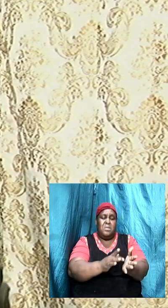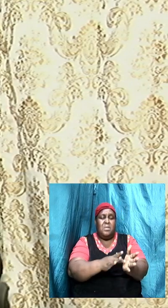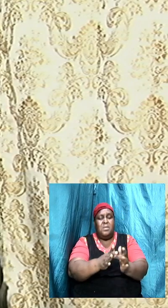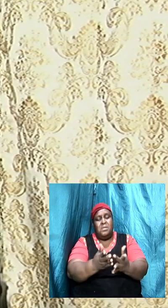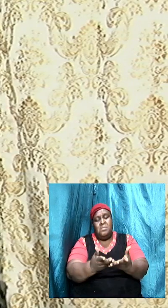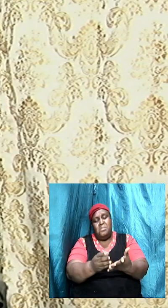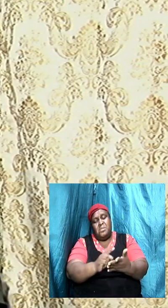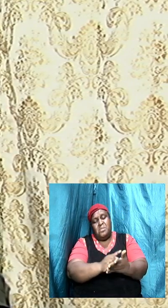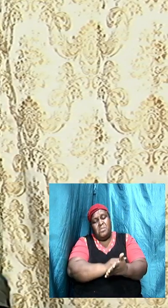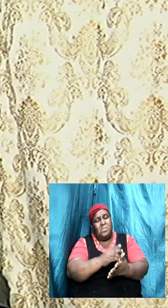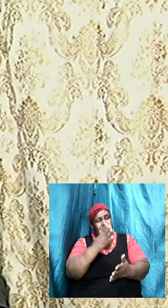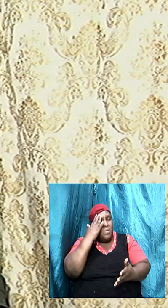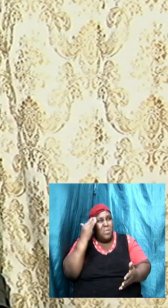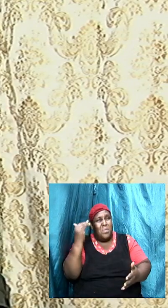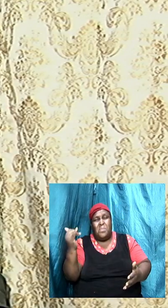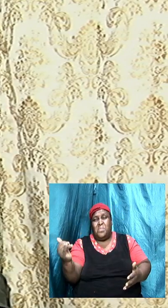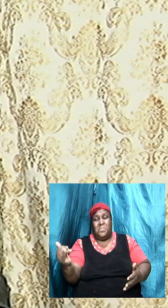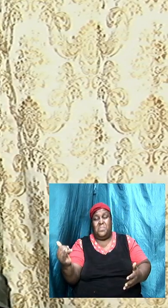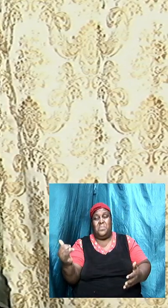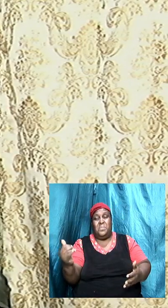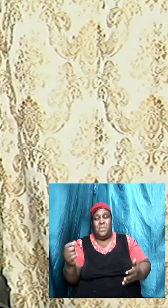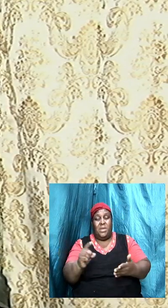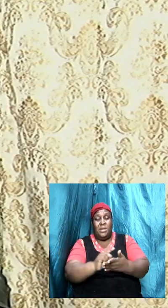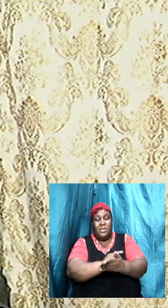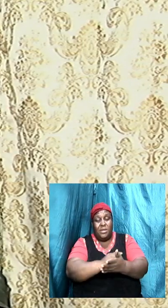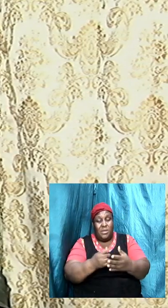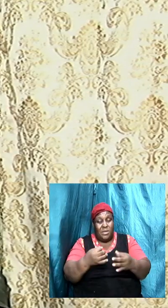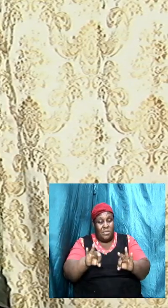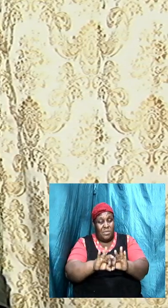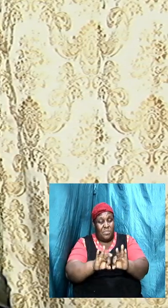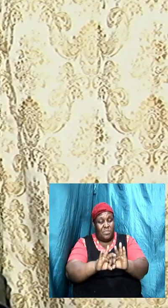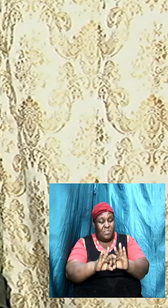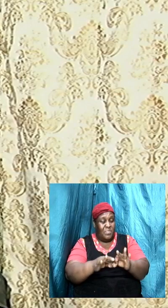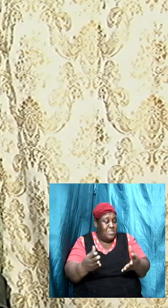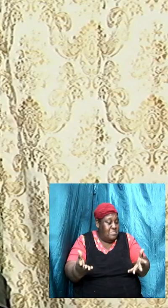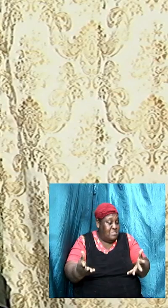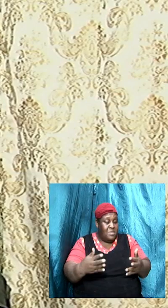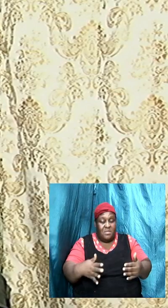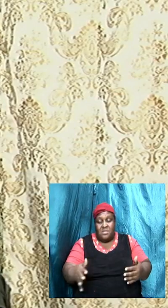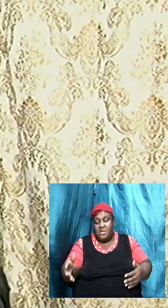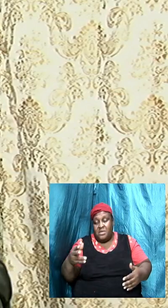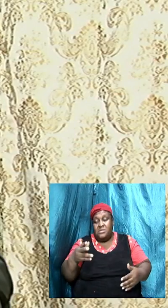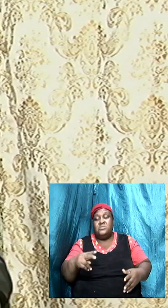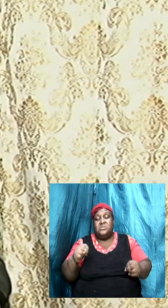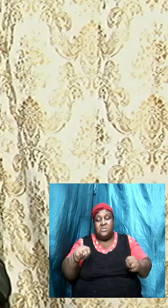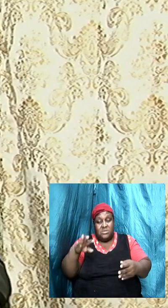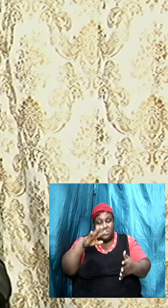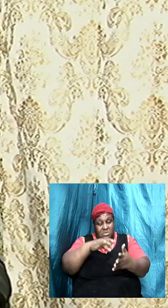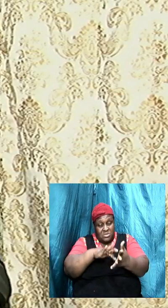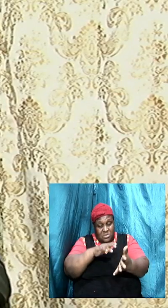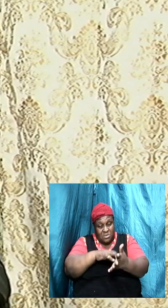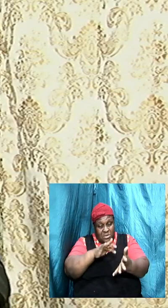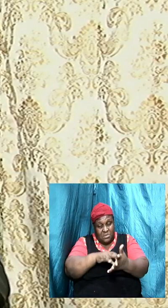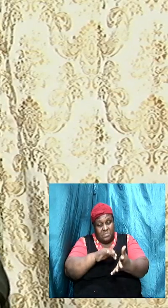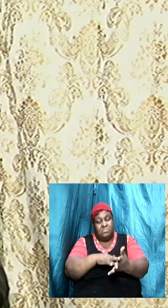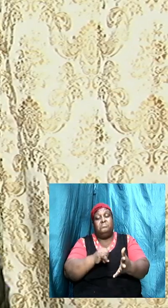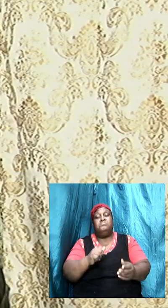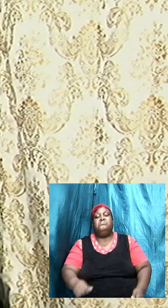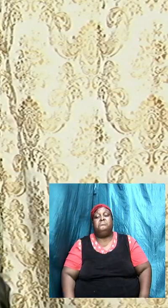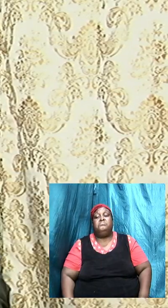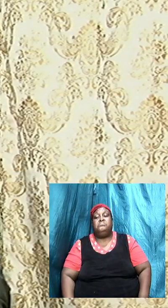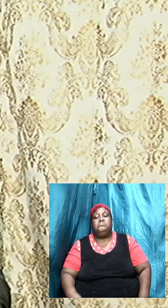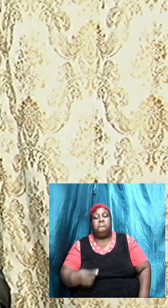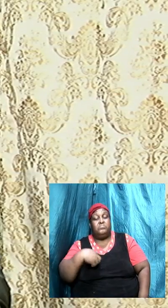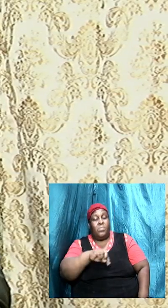Why is doctrine important? You know, these are things that we need to look at. We are to